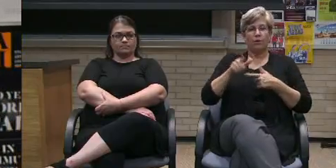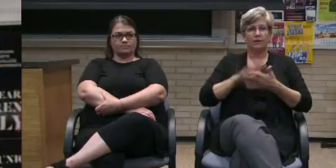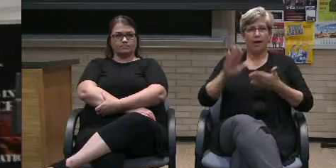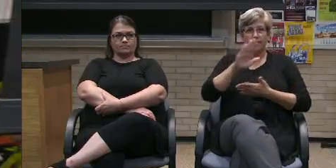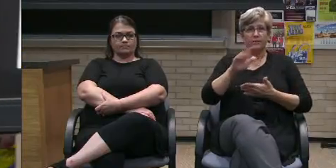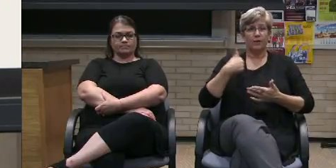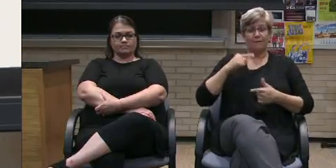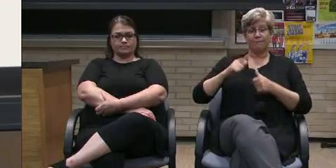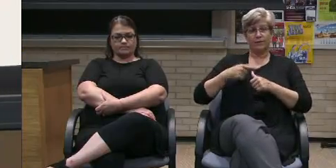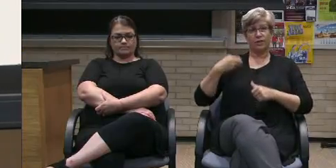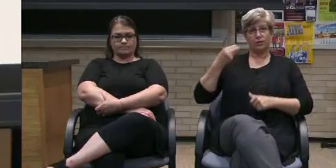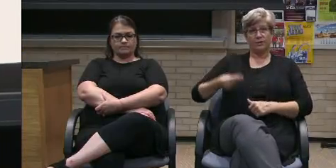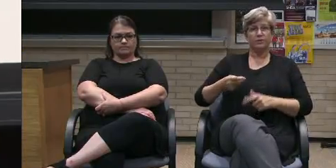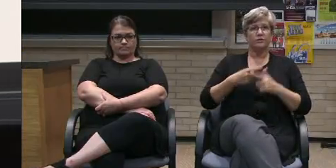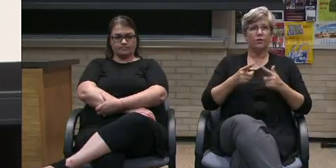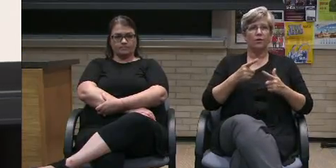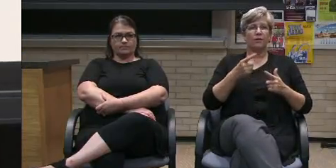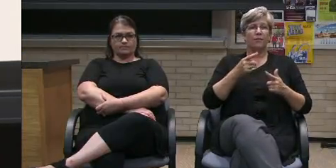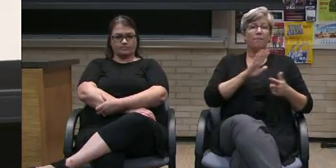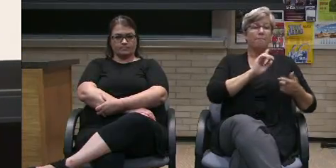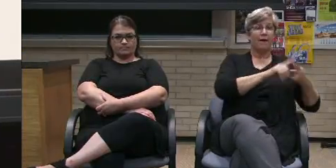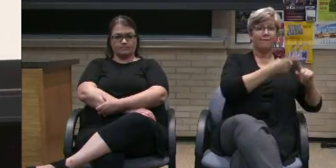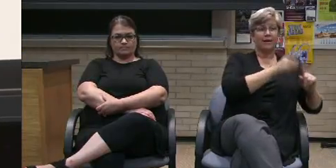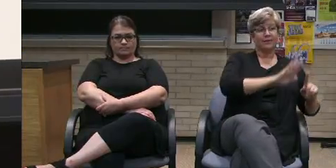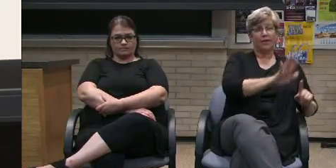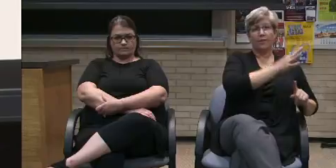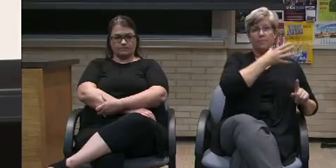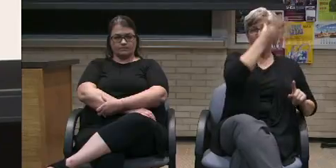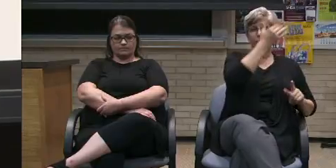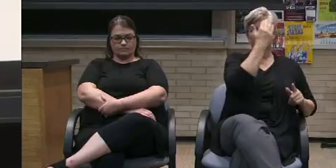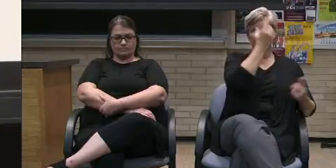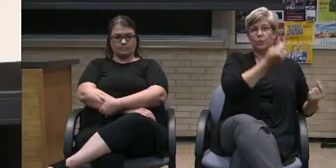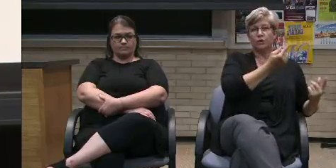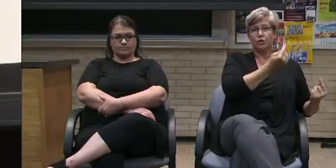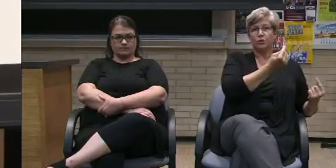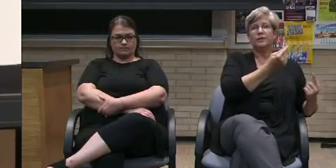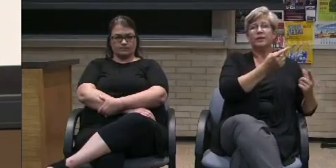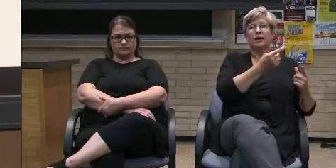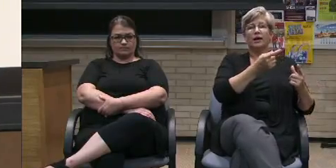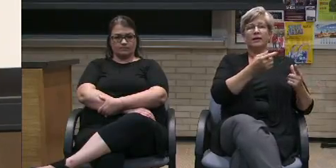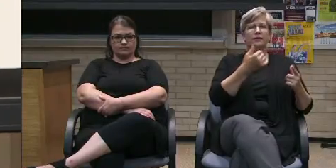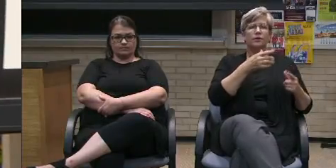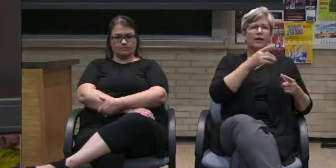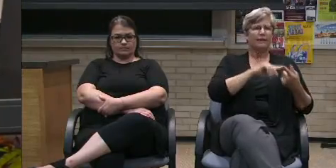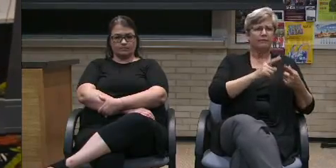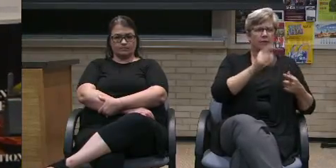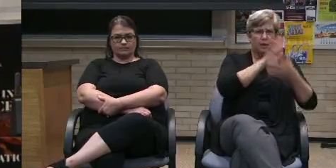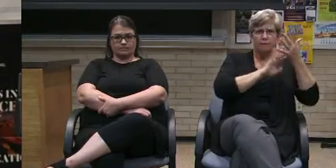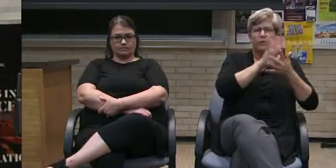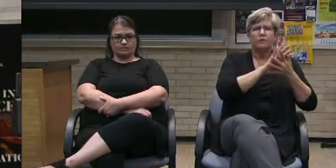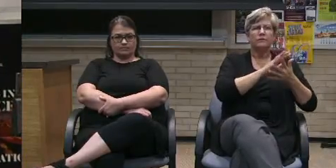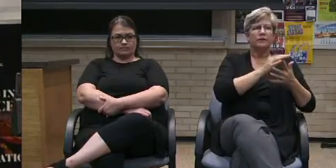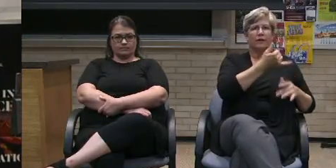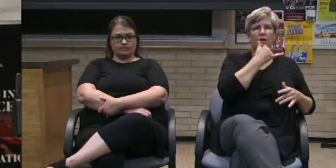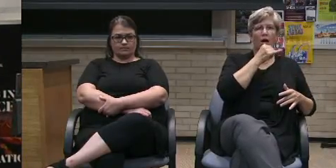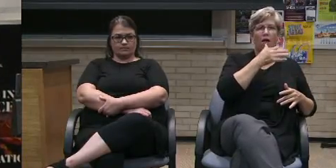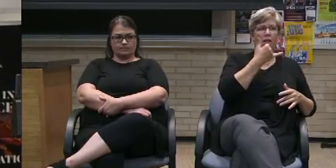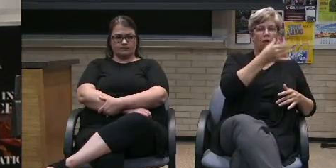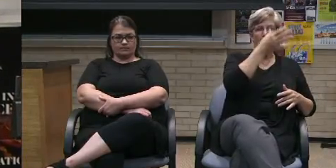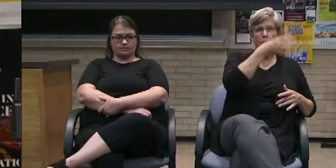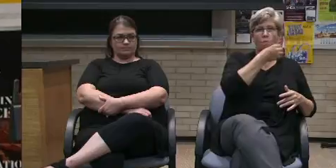you go to your professor's office hours, right? Recipes for success. I told my parents, so I got the syllabi and they said,